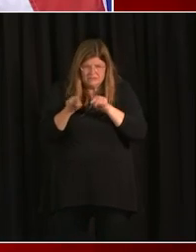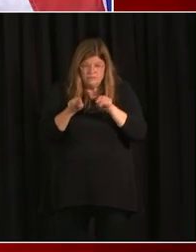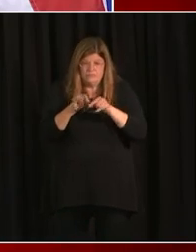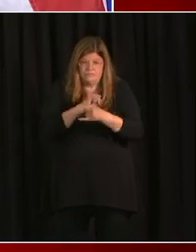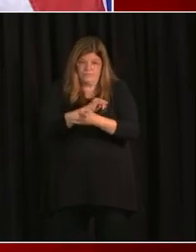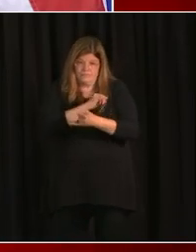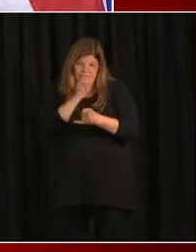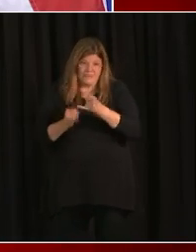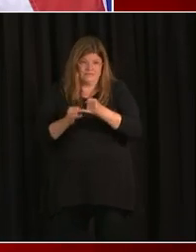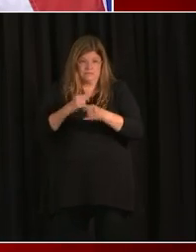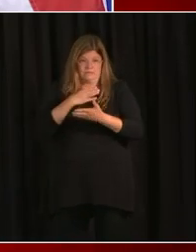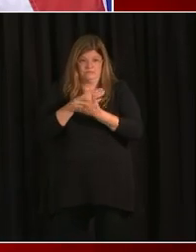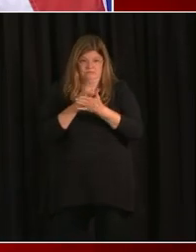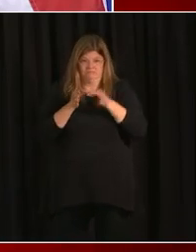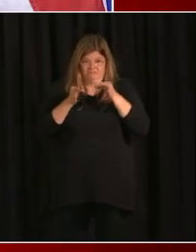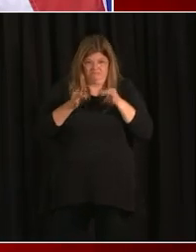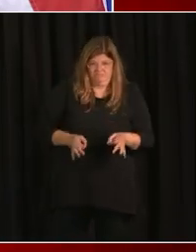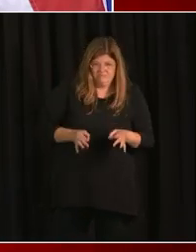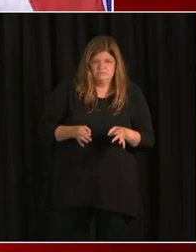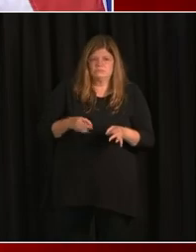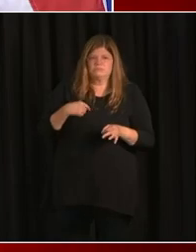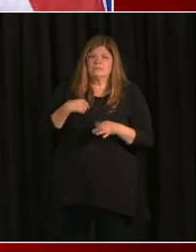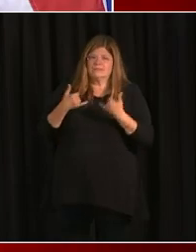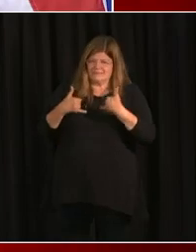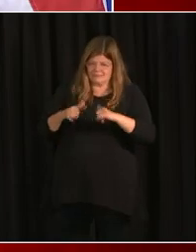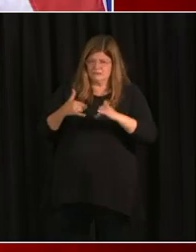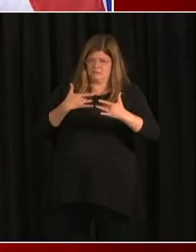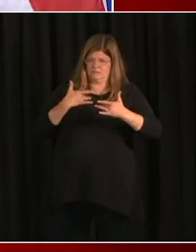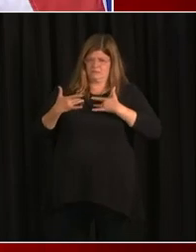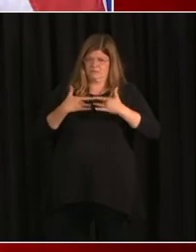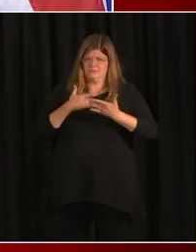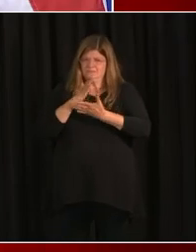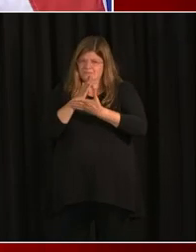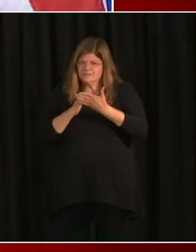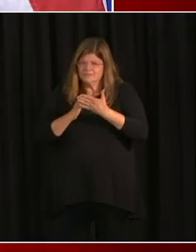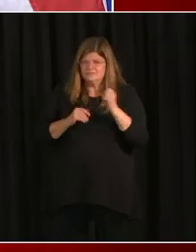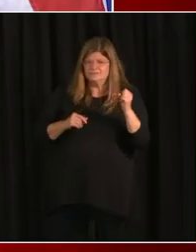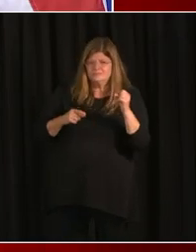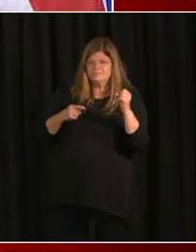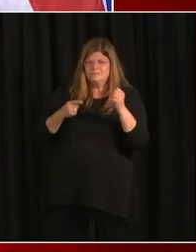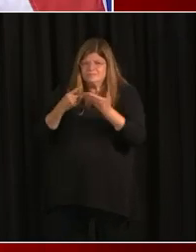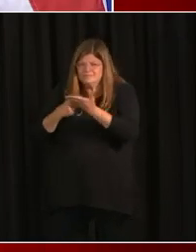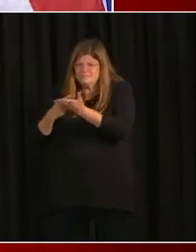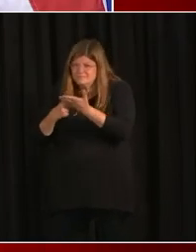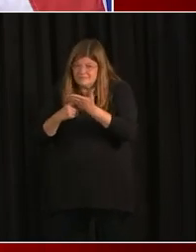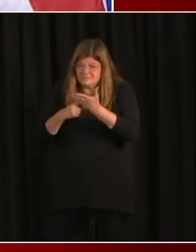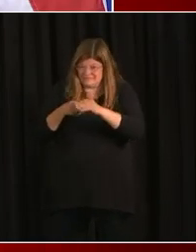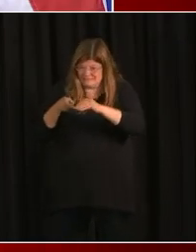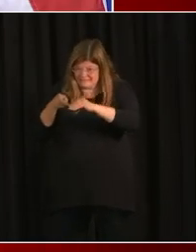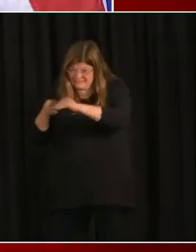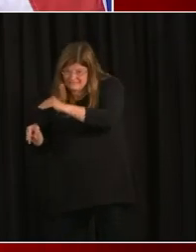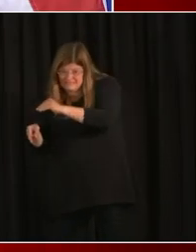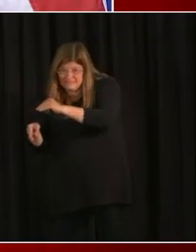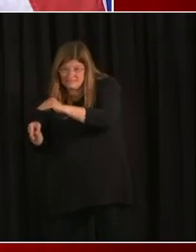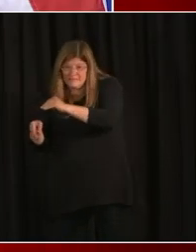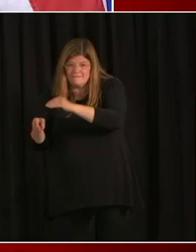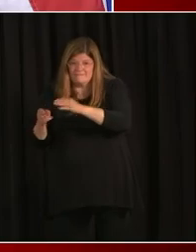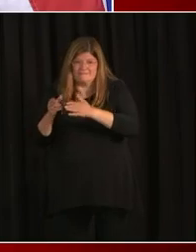And we have some concerns about cutting the budget, which would